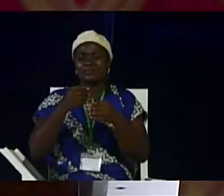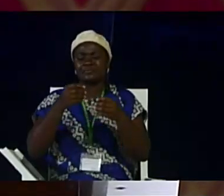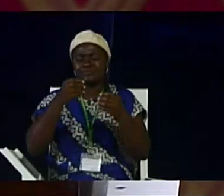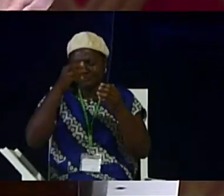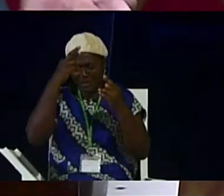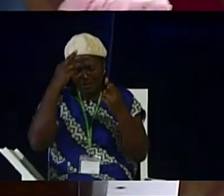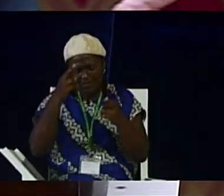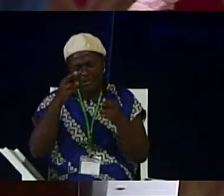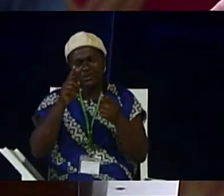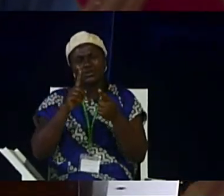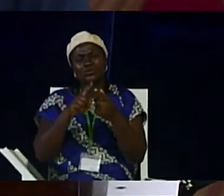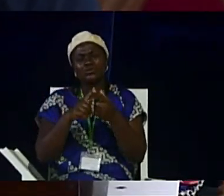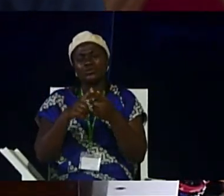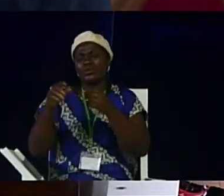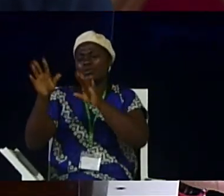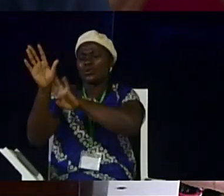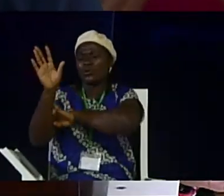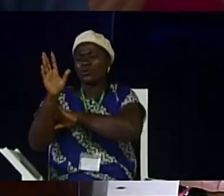God's ability